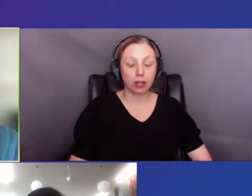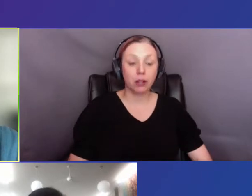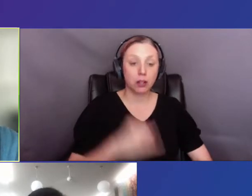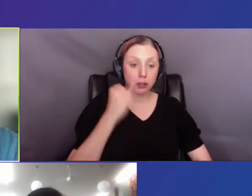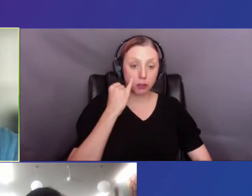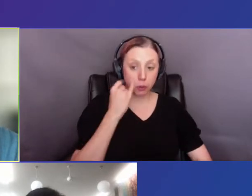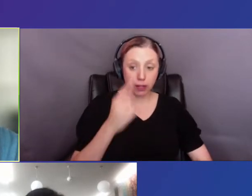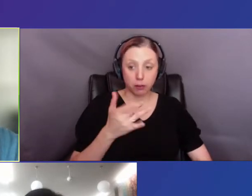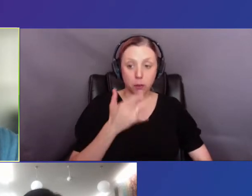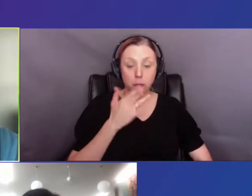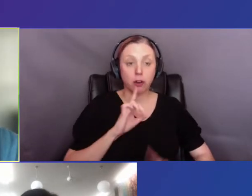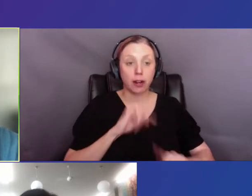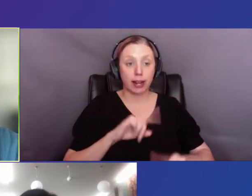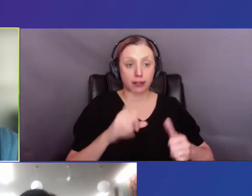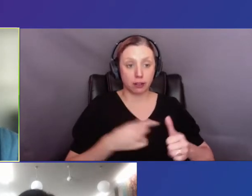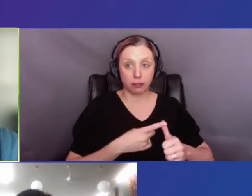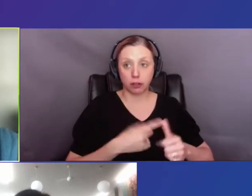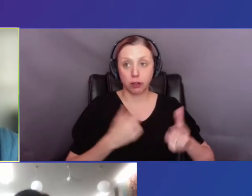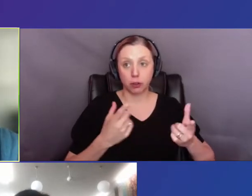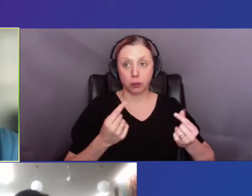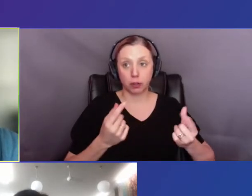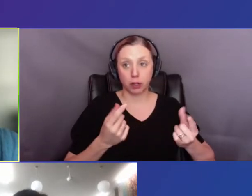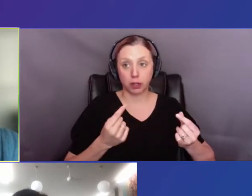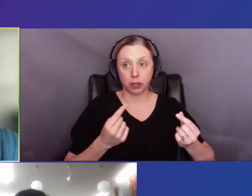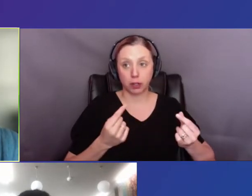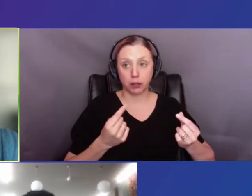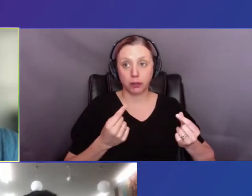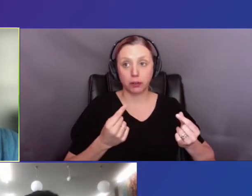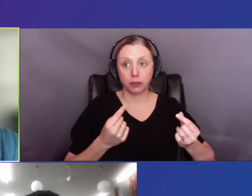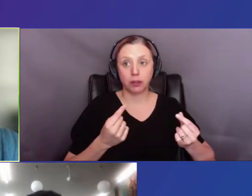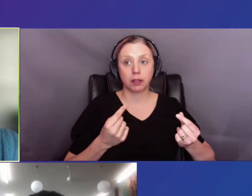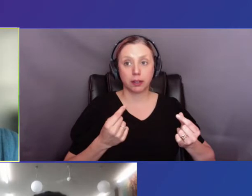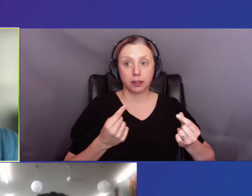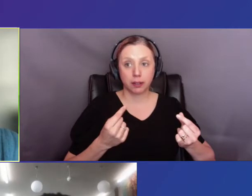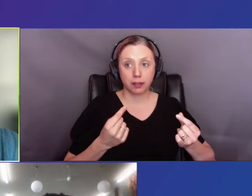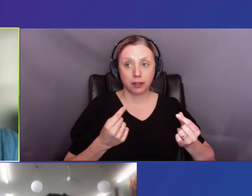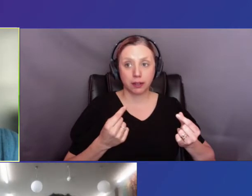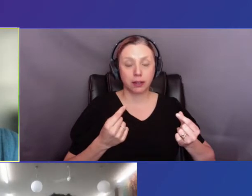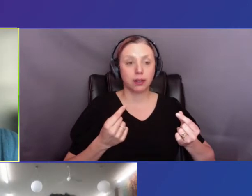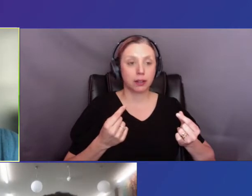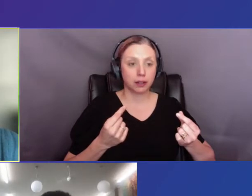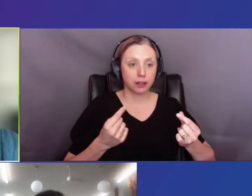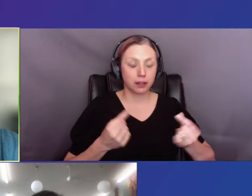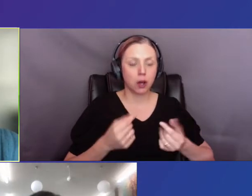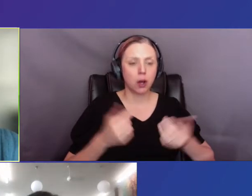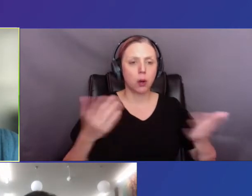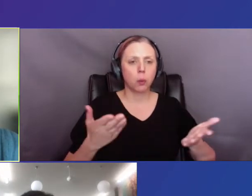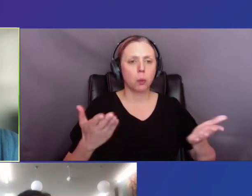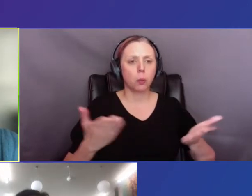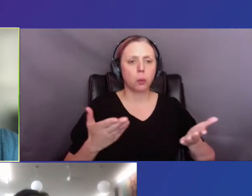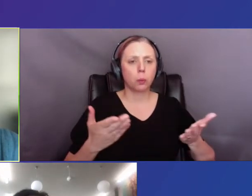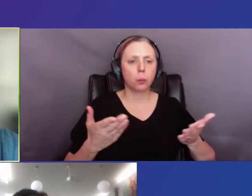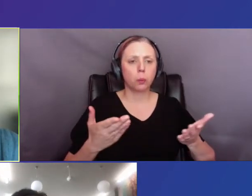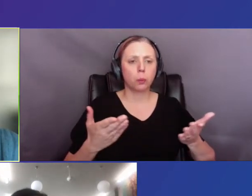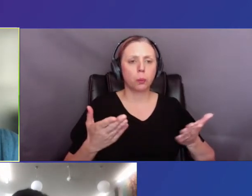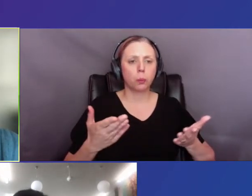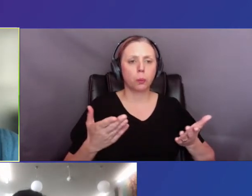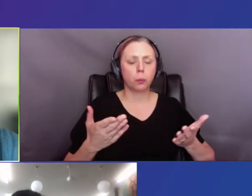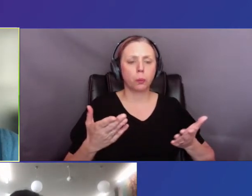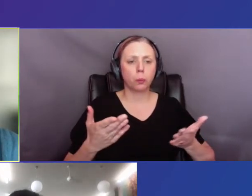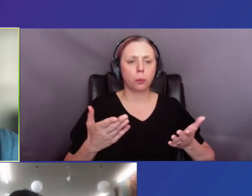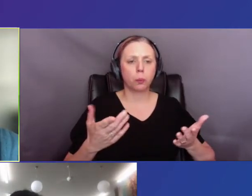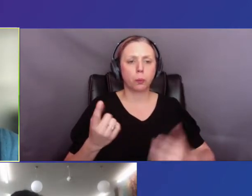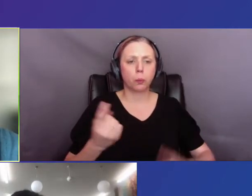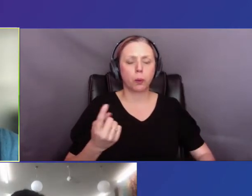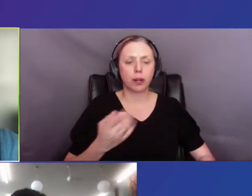rather answer first, I will ask you, what is something that you